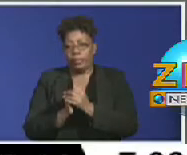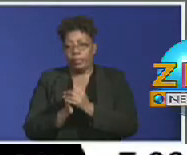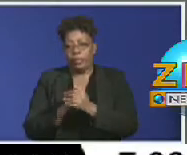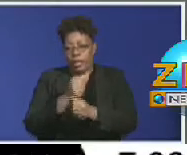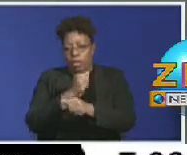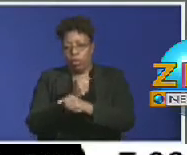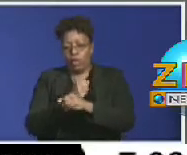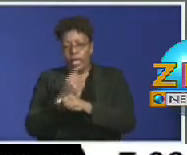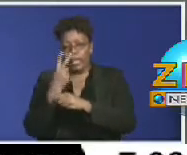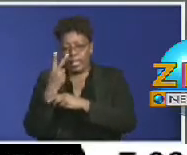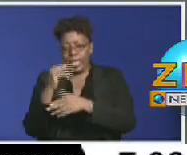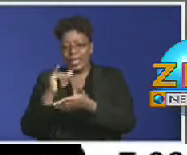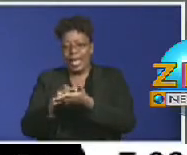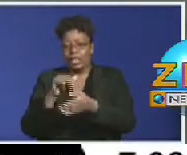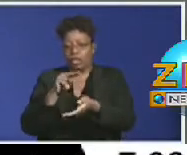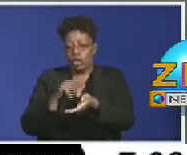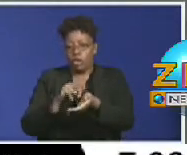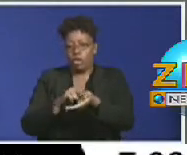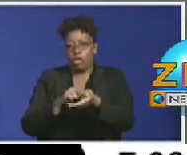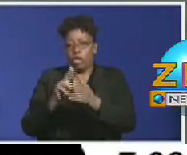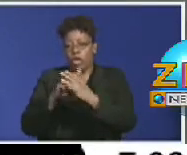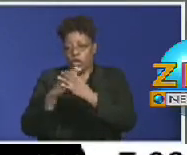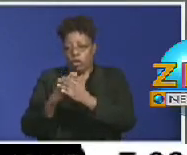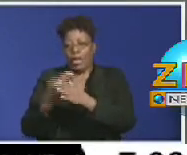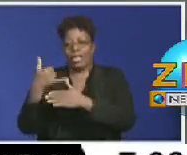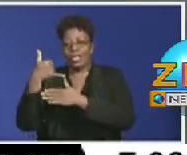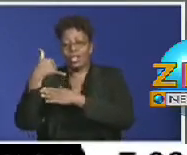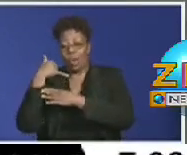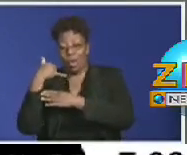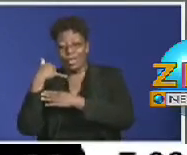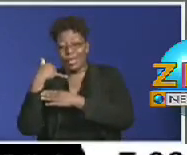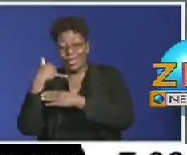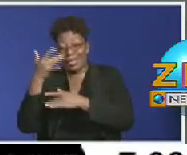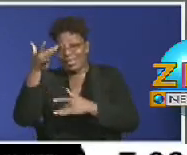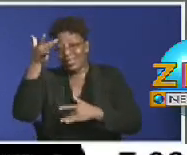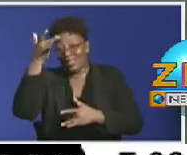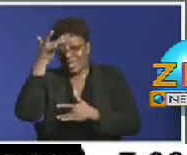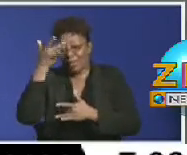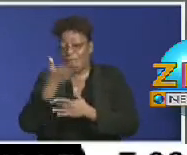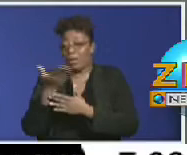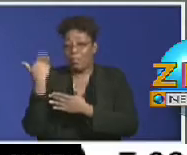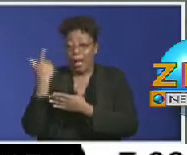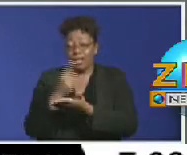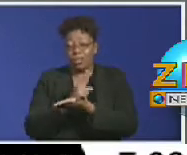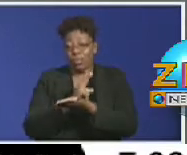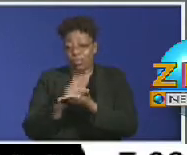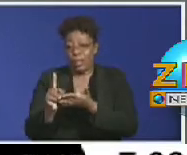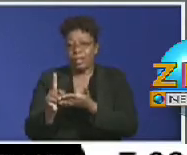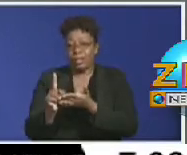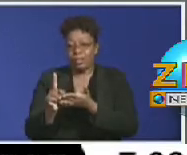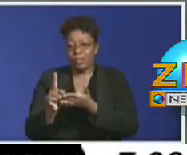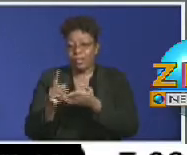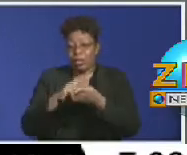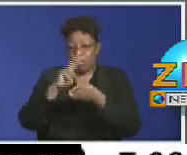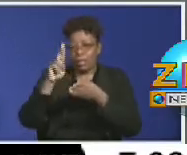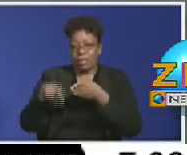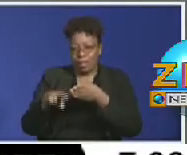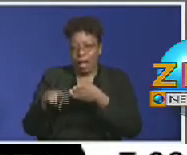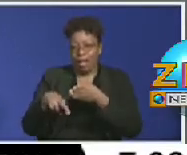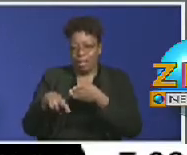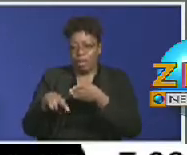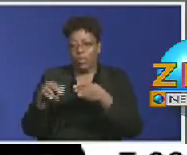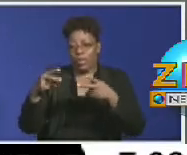nurses' union, some of the nurses have been calling in sick over the last week or so, and there, as a result of that, we've had